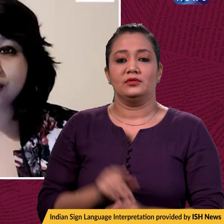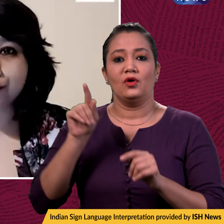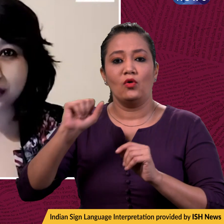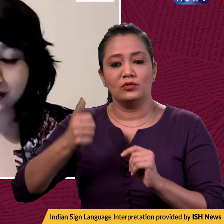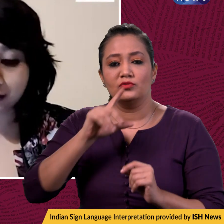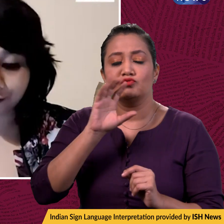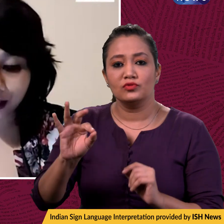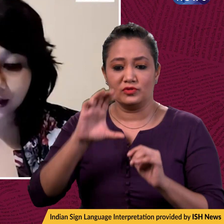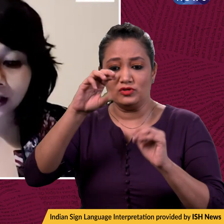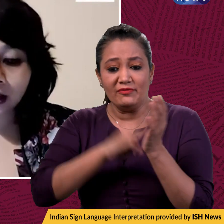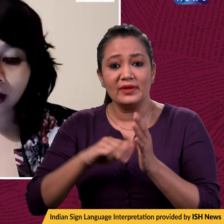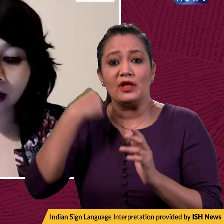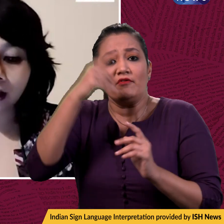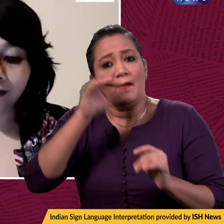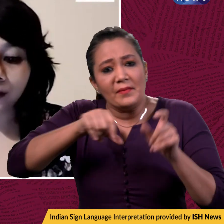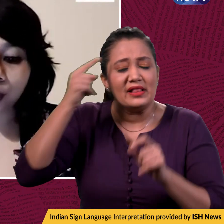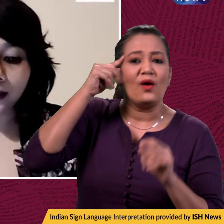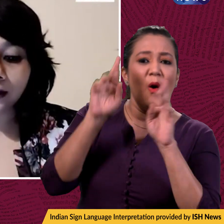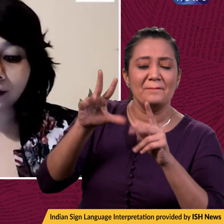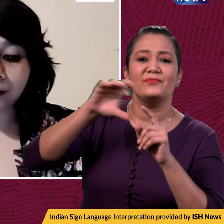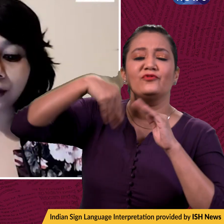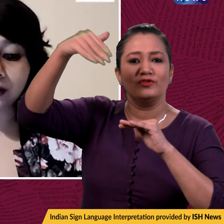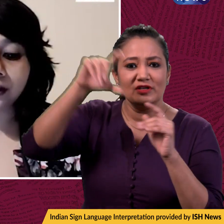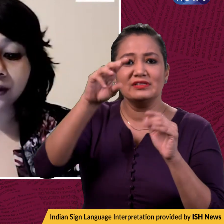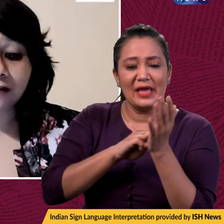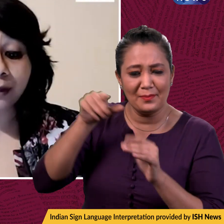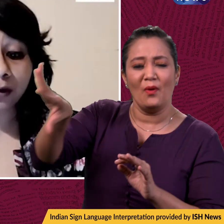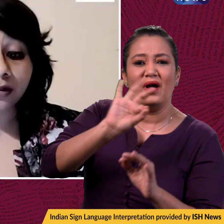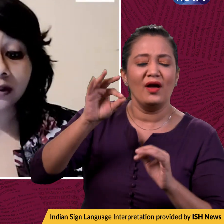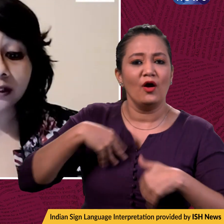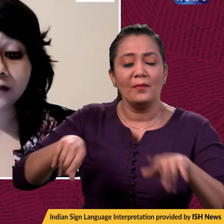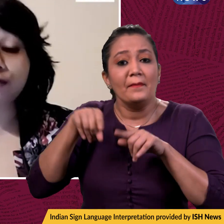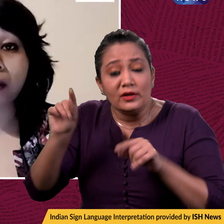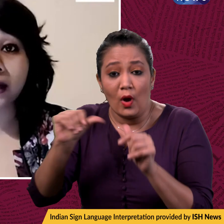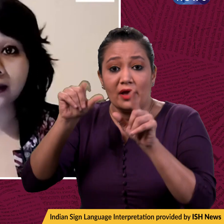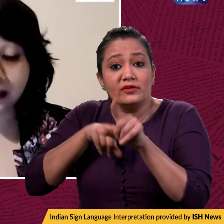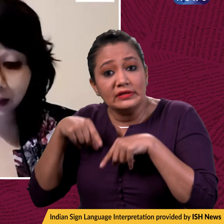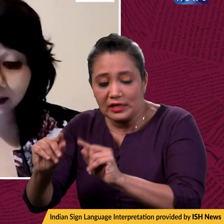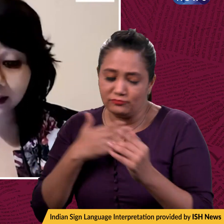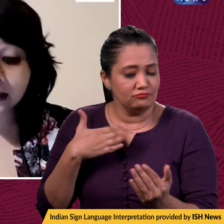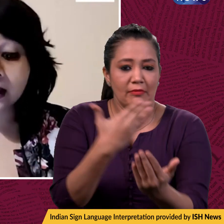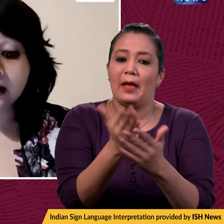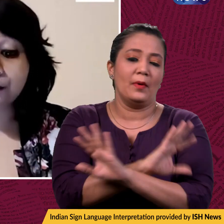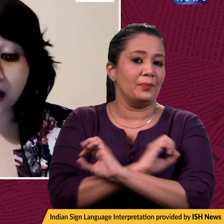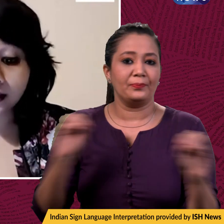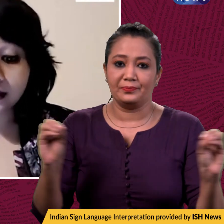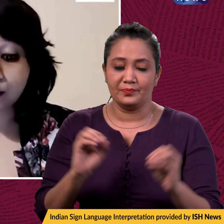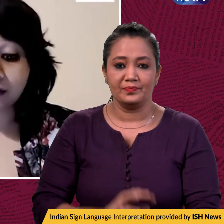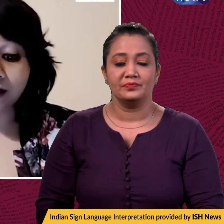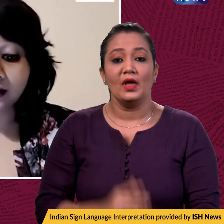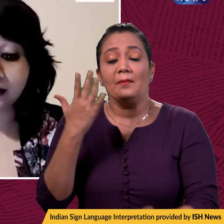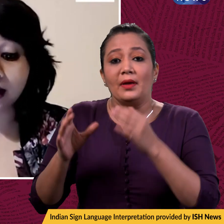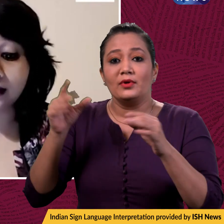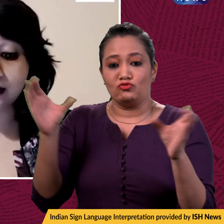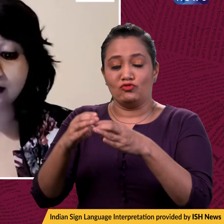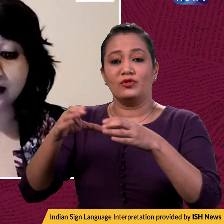party's chief minister Faye. In fact, while the SP president himself may not contest from an assembly seat, his party will